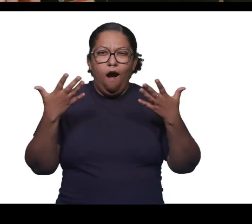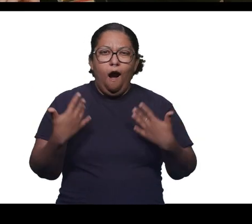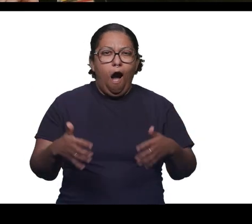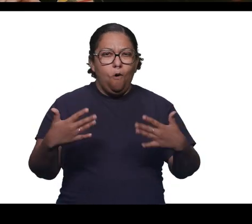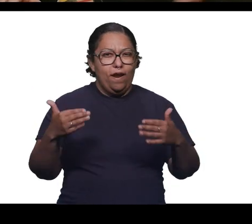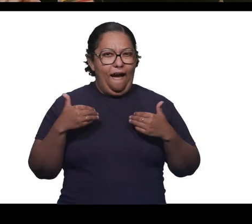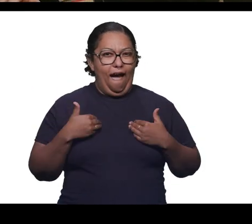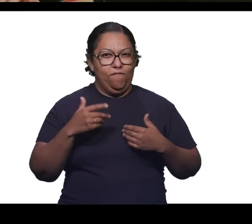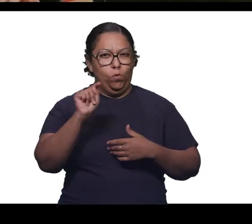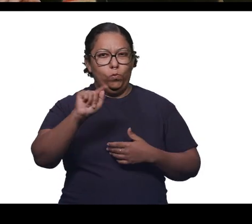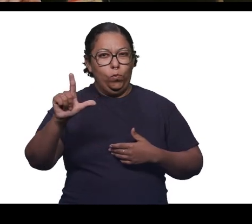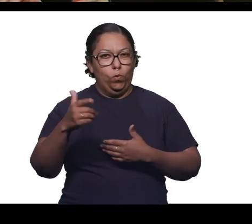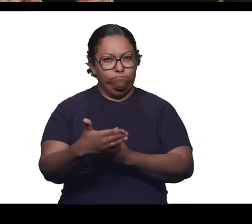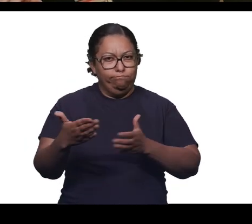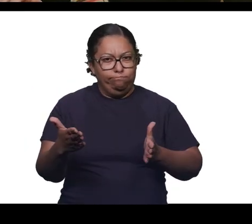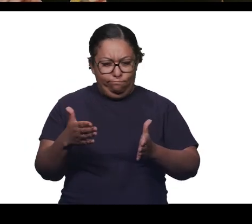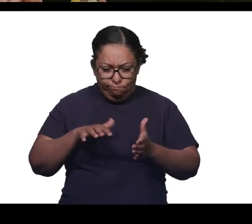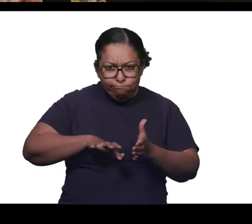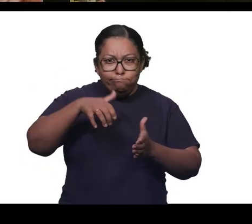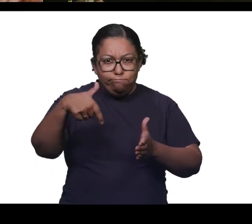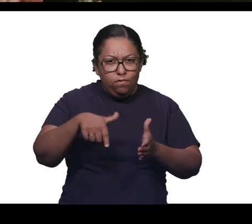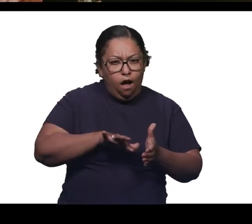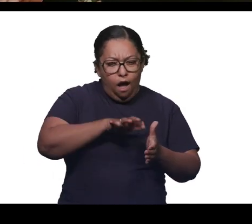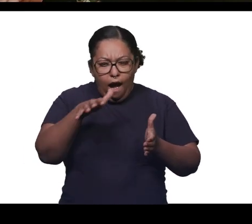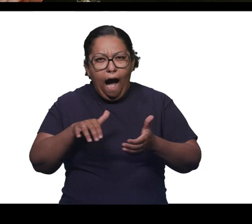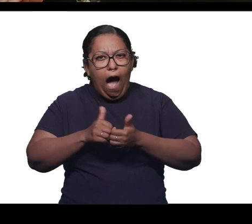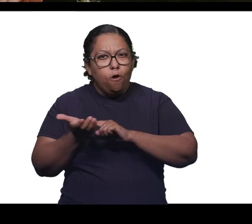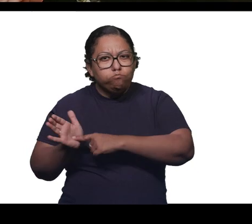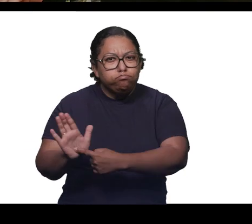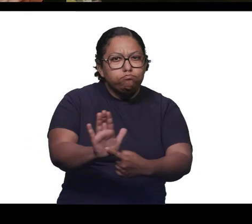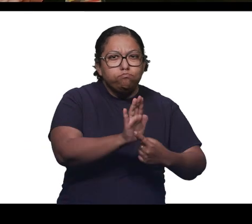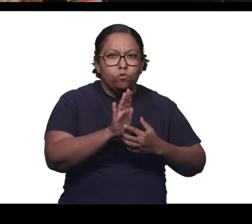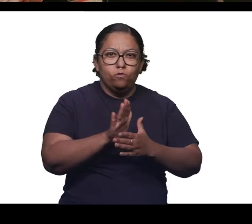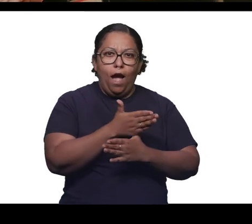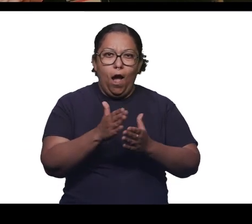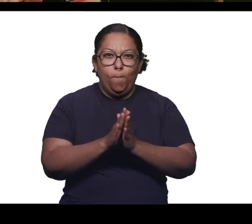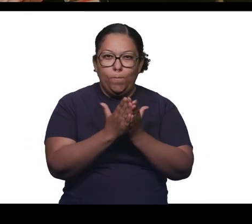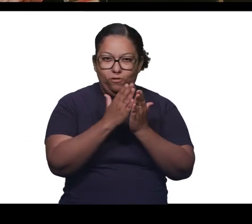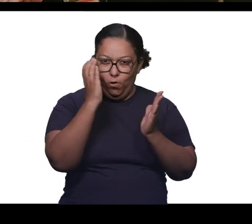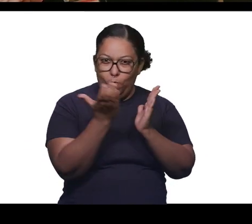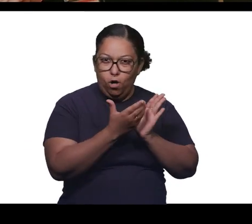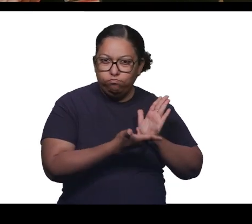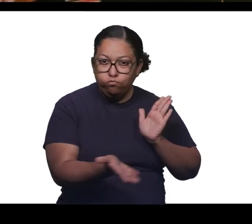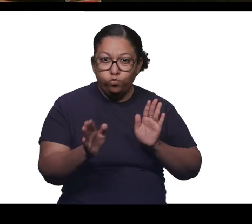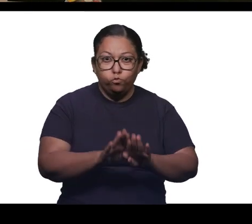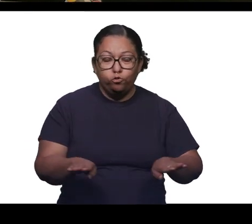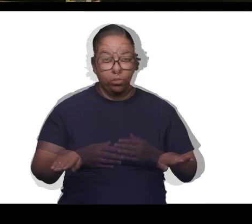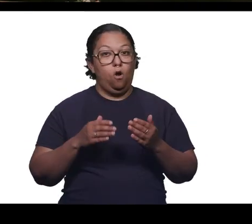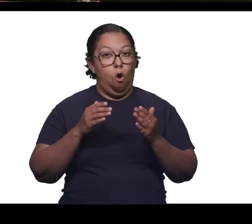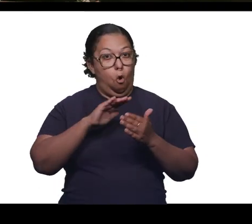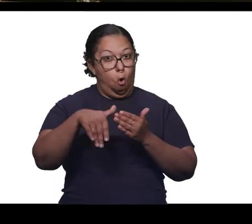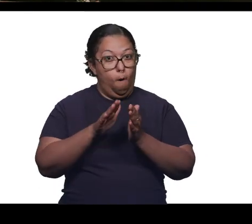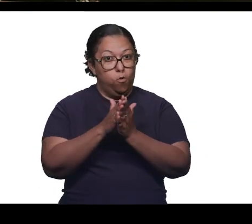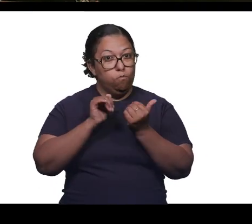very robust toolkit on how you share picture books with children. With the whole book approach, we're just saying, here's